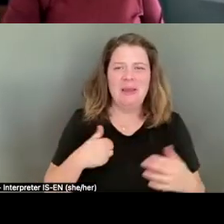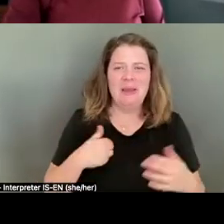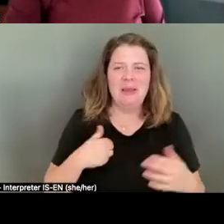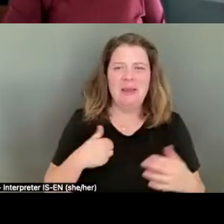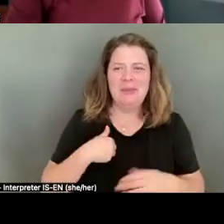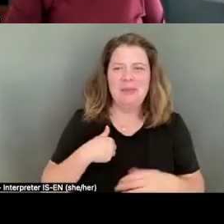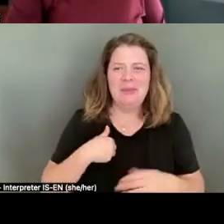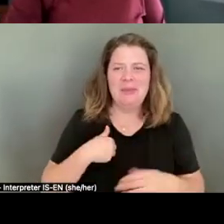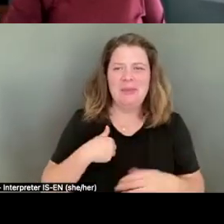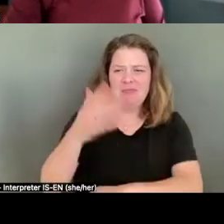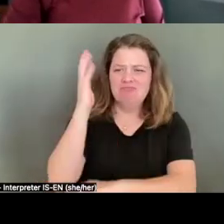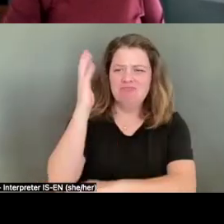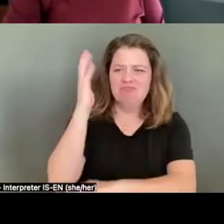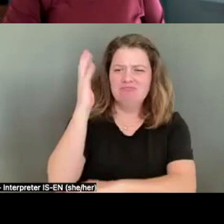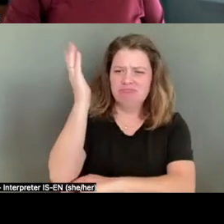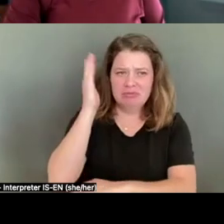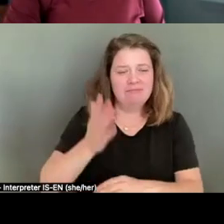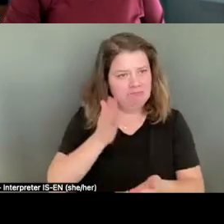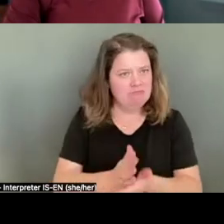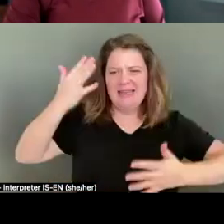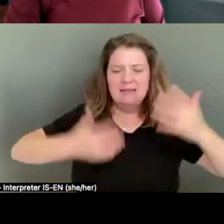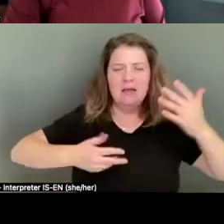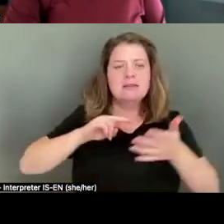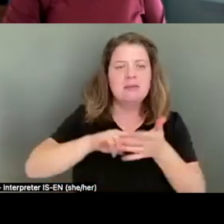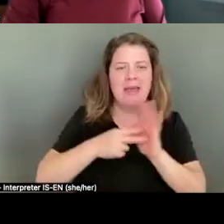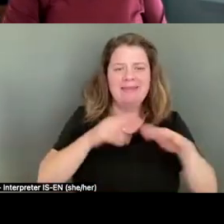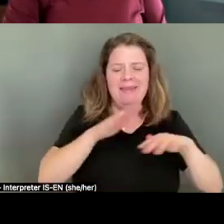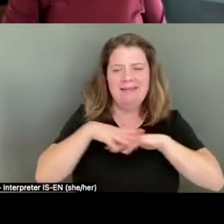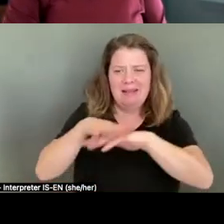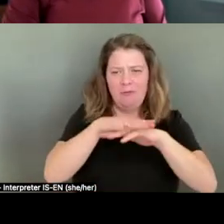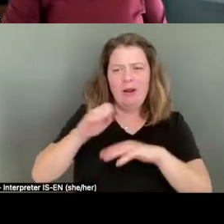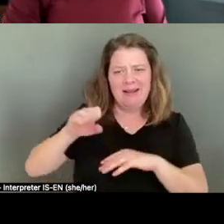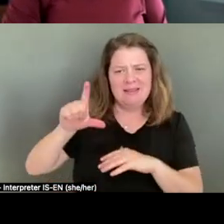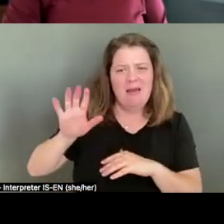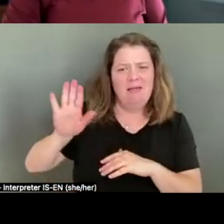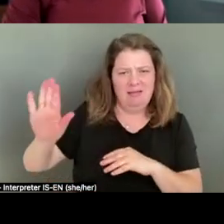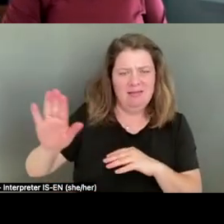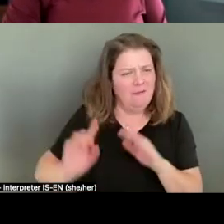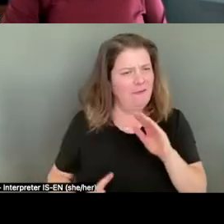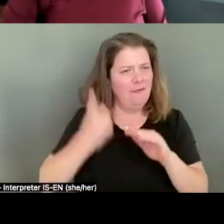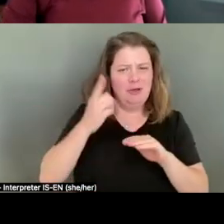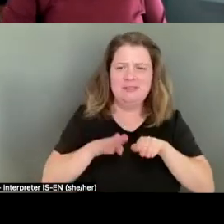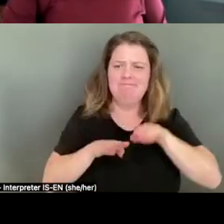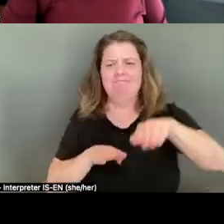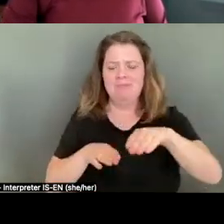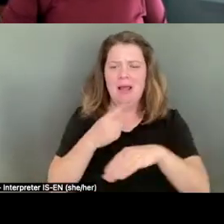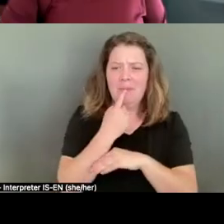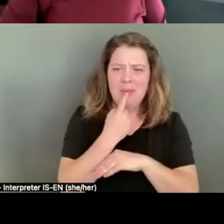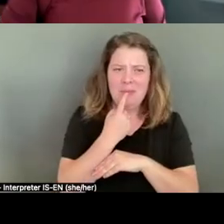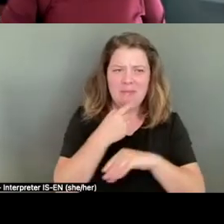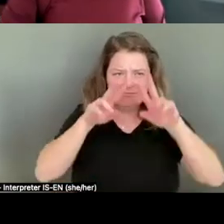semantic network analyses for ASL. And what we saw, I think we saw